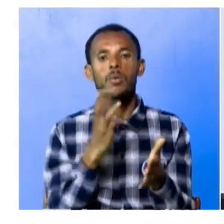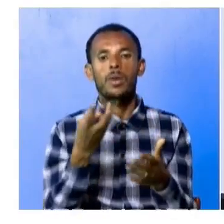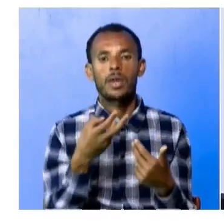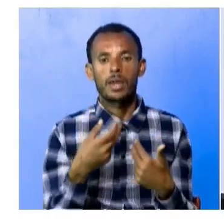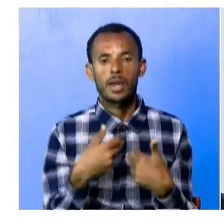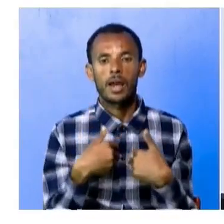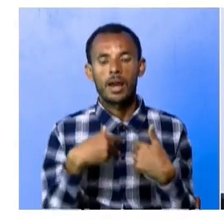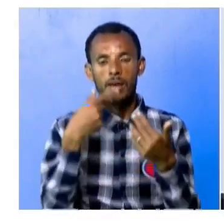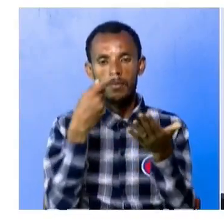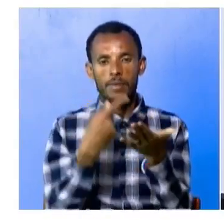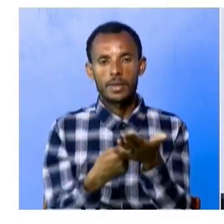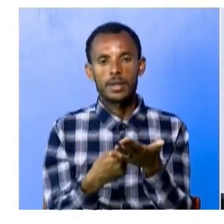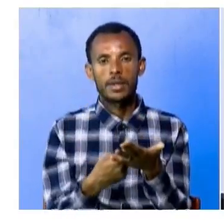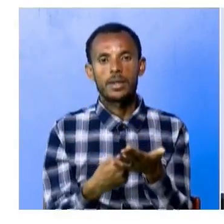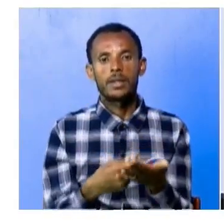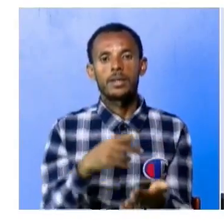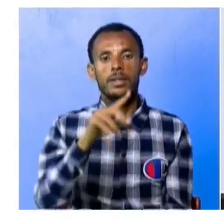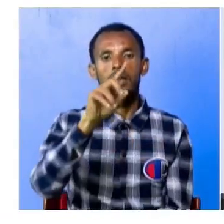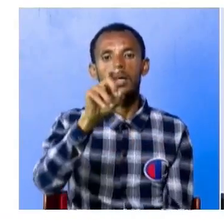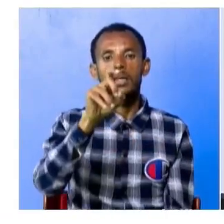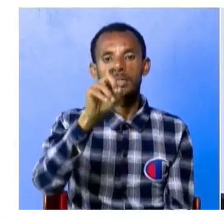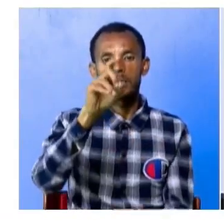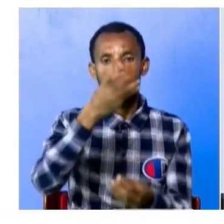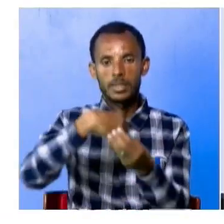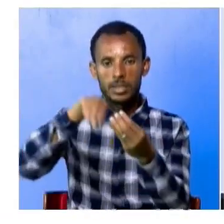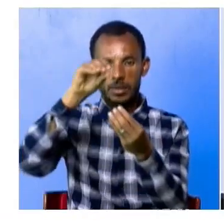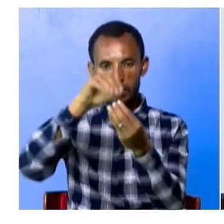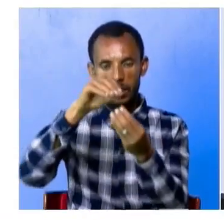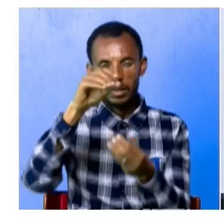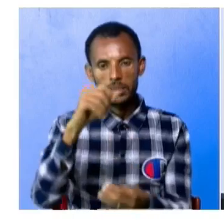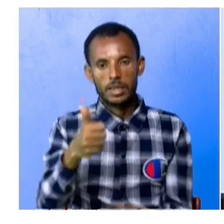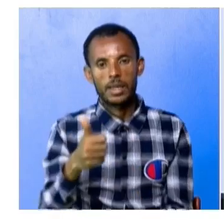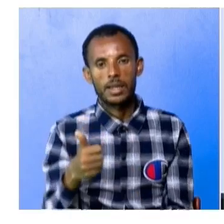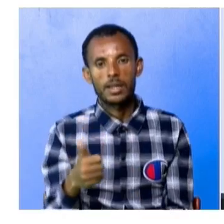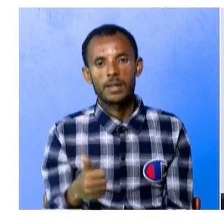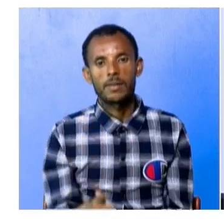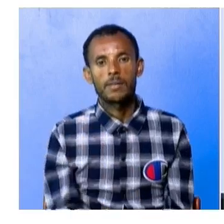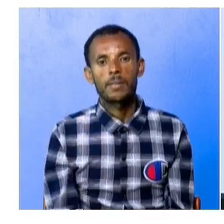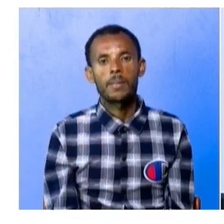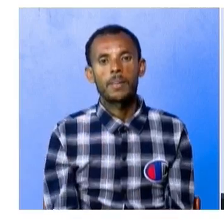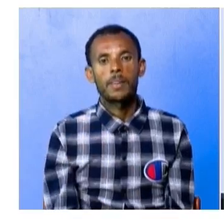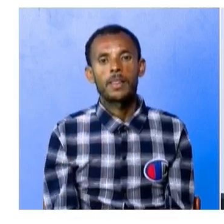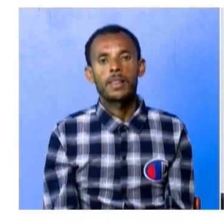is x plus 10, and this one is